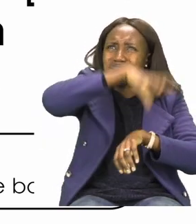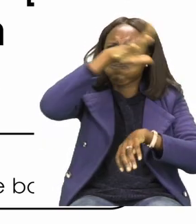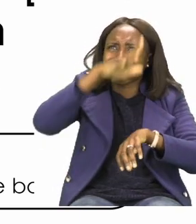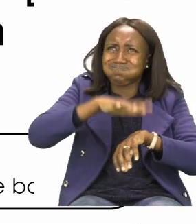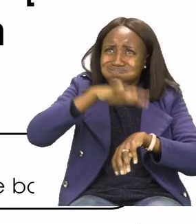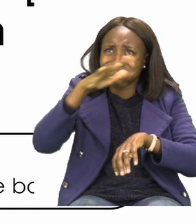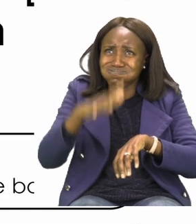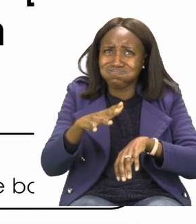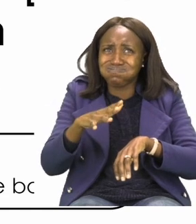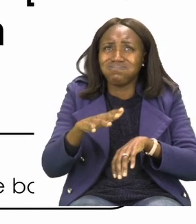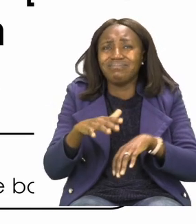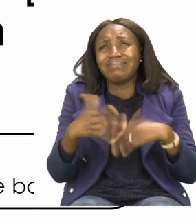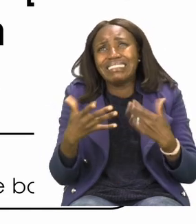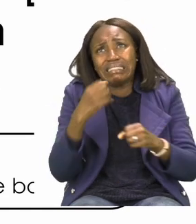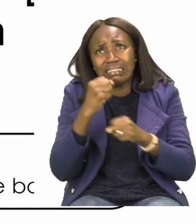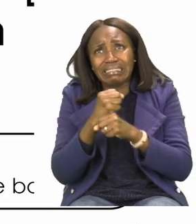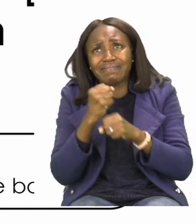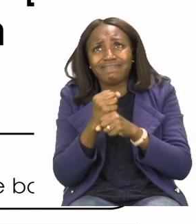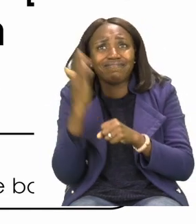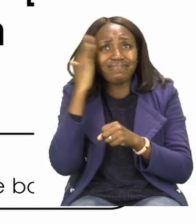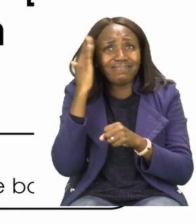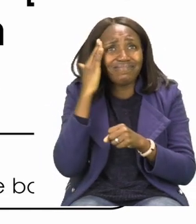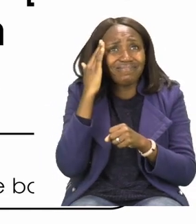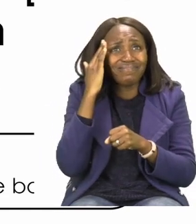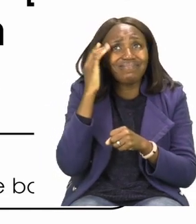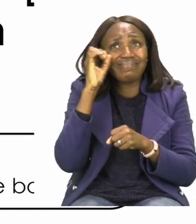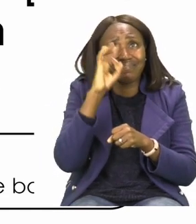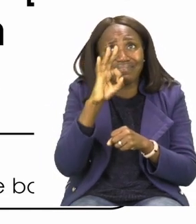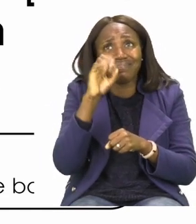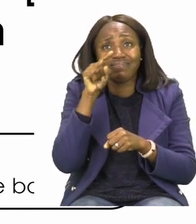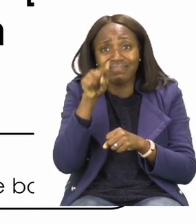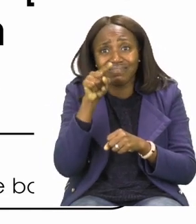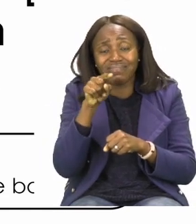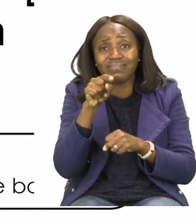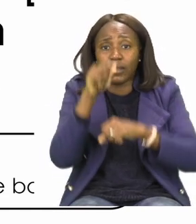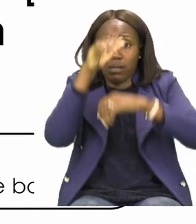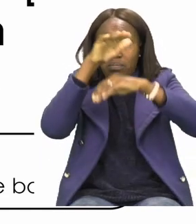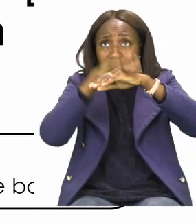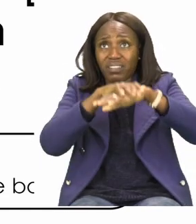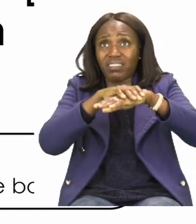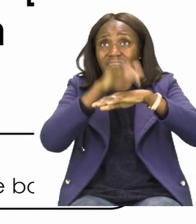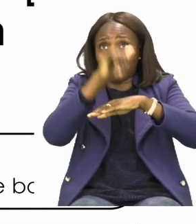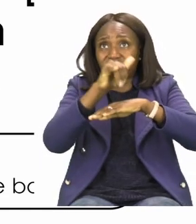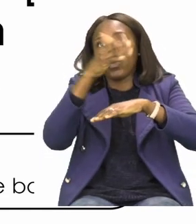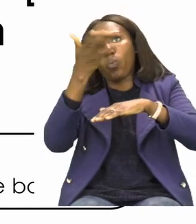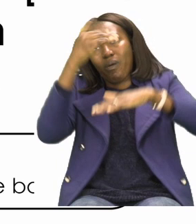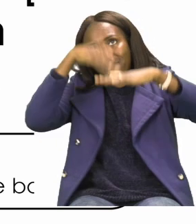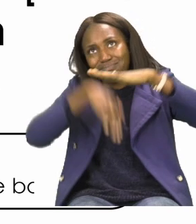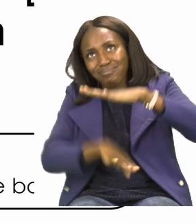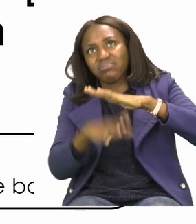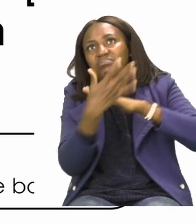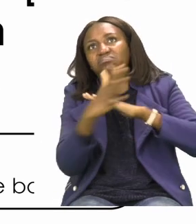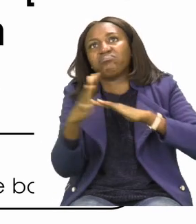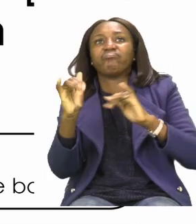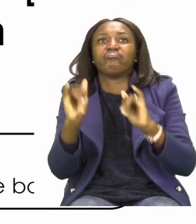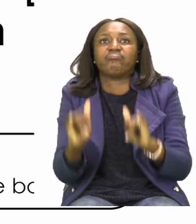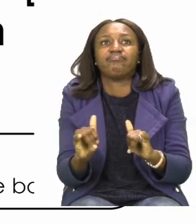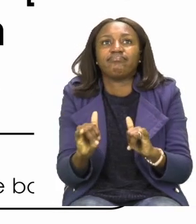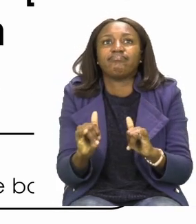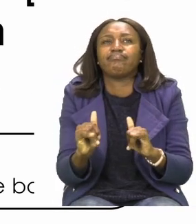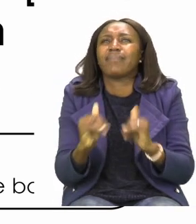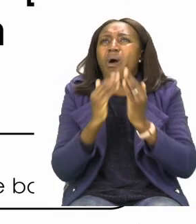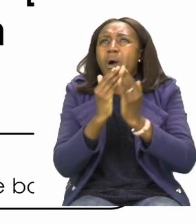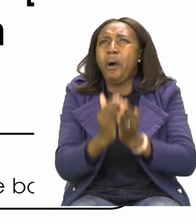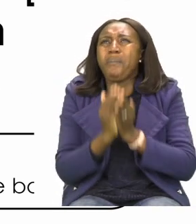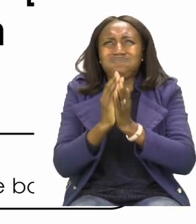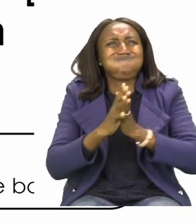to guess if something will sink or float. A ship is